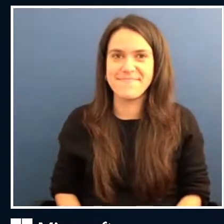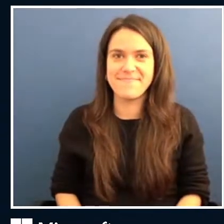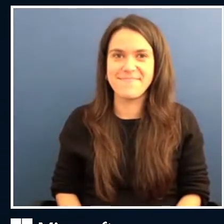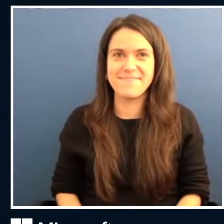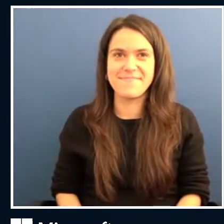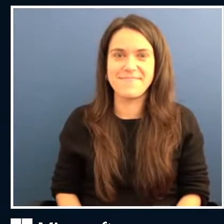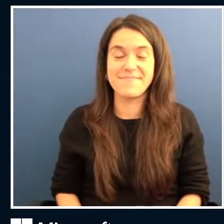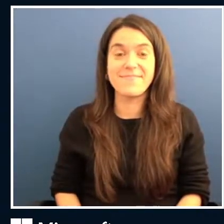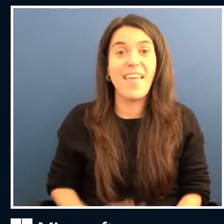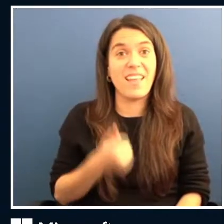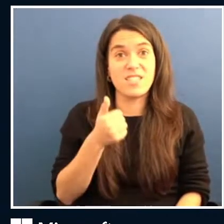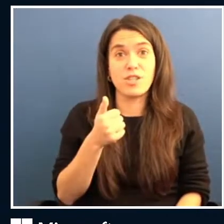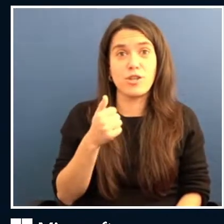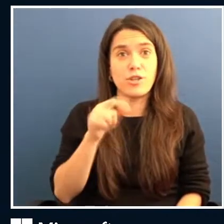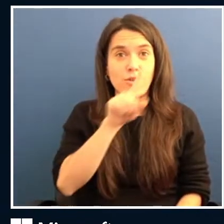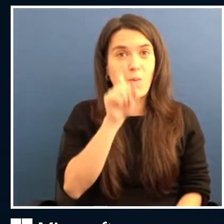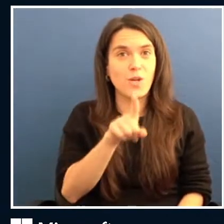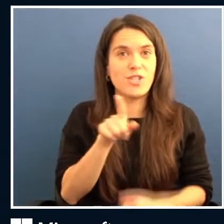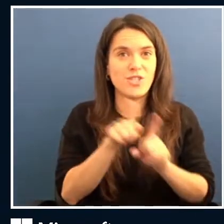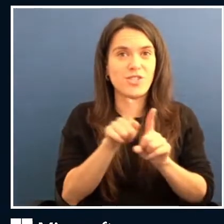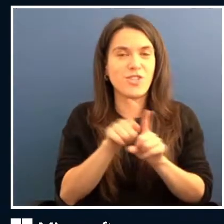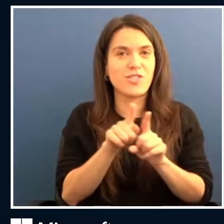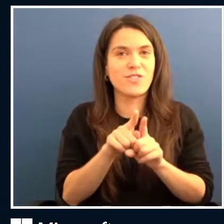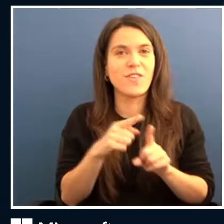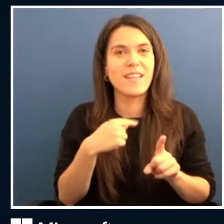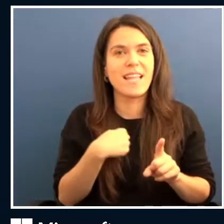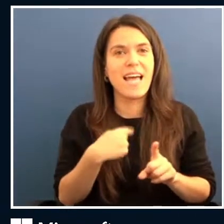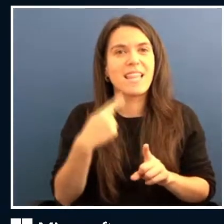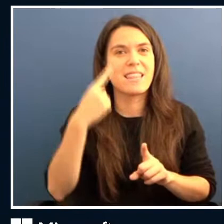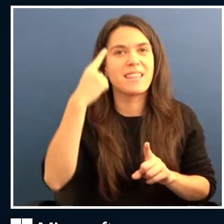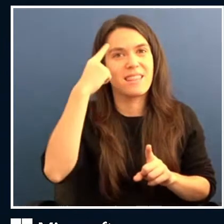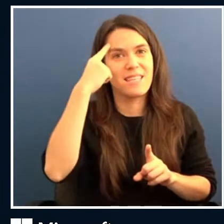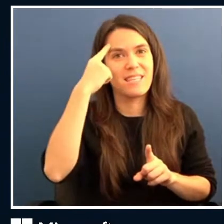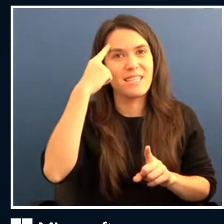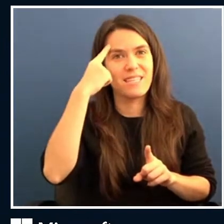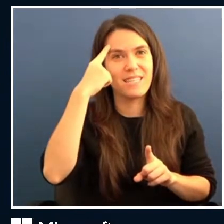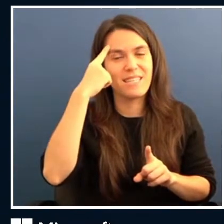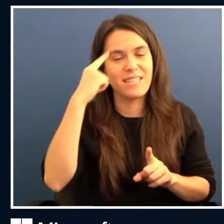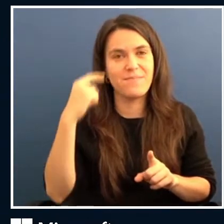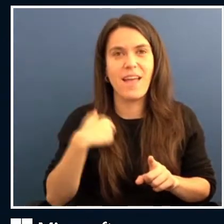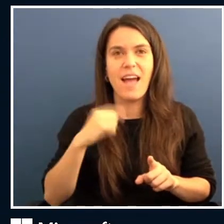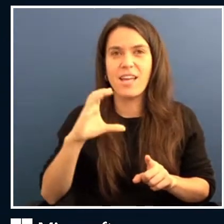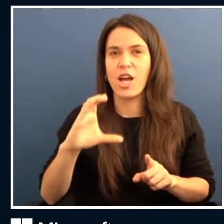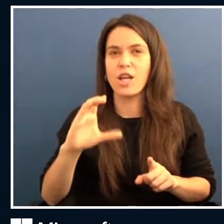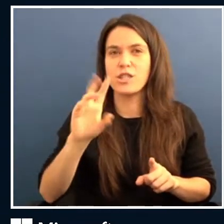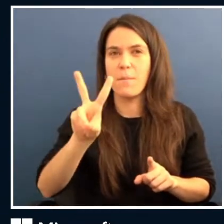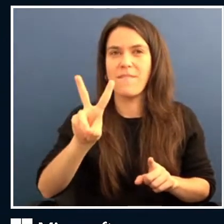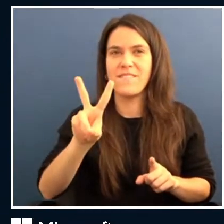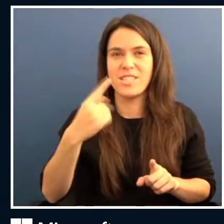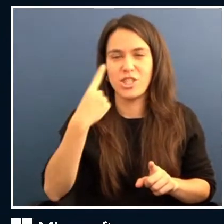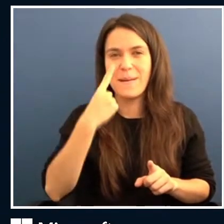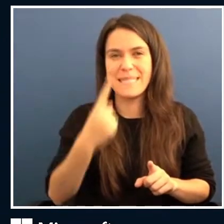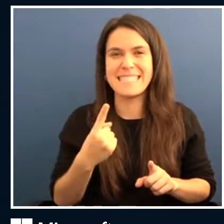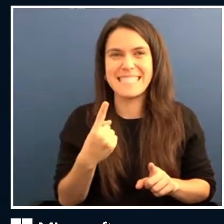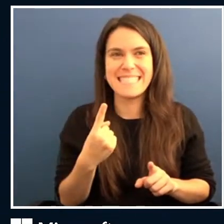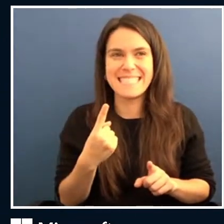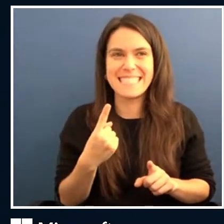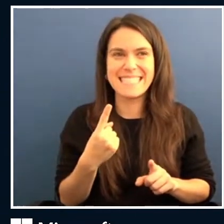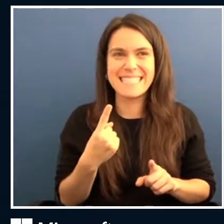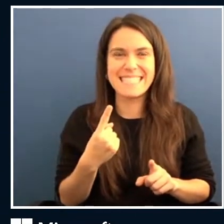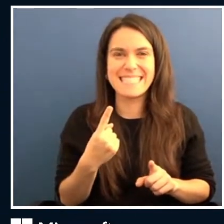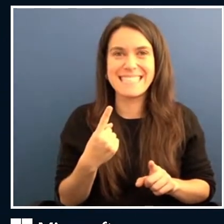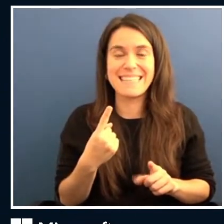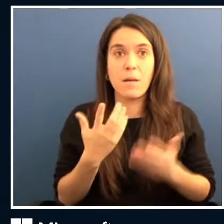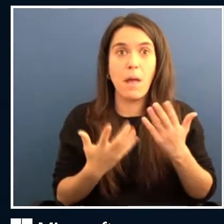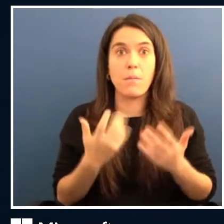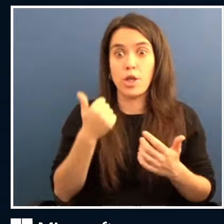question. I feel like one thing I've seen with custom vision is with that, I think maybe would be a beneficial by creating your own